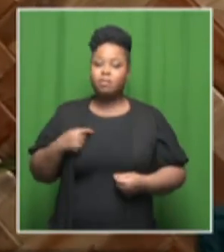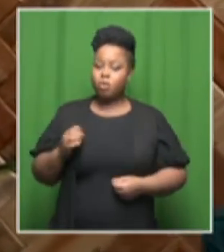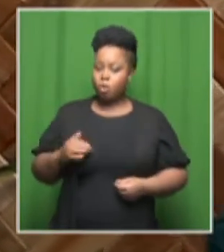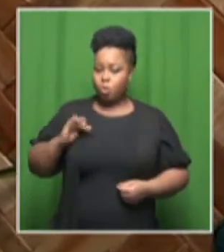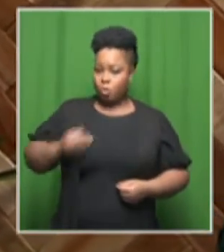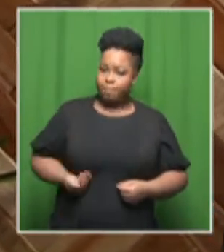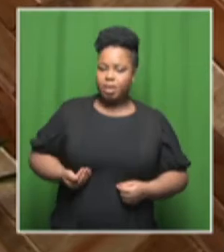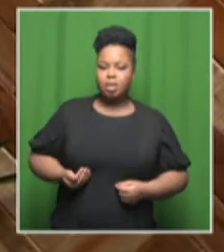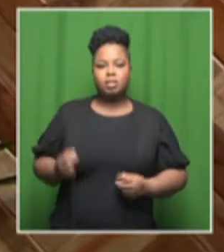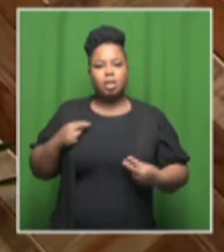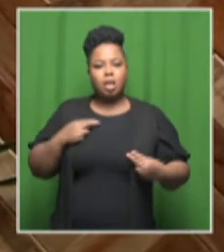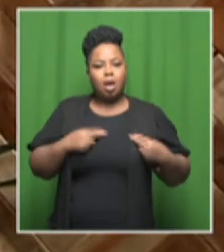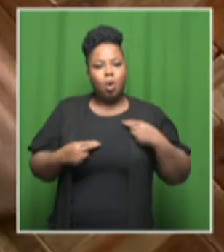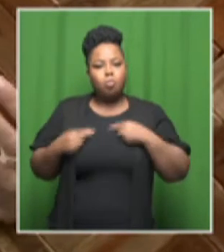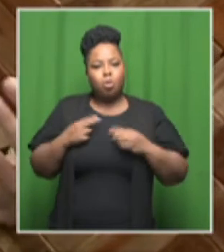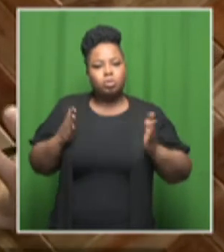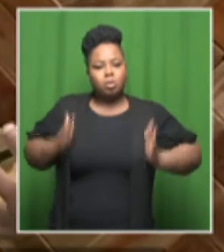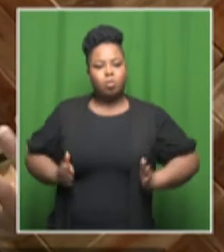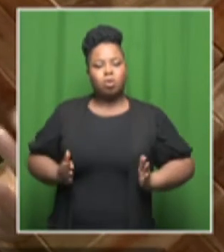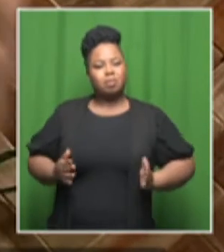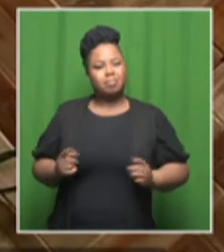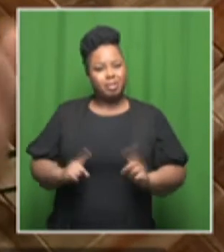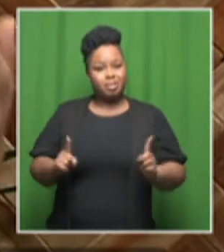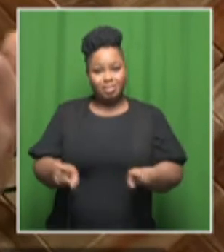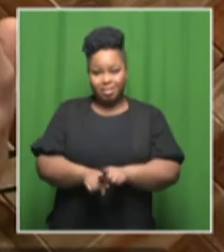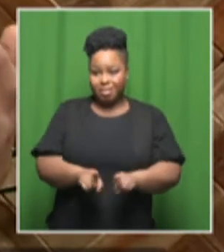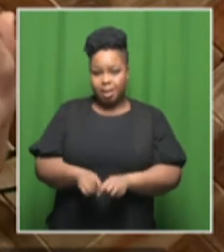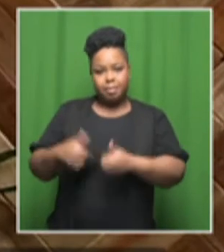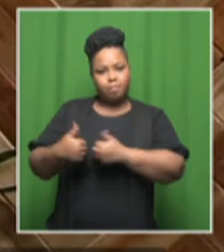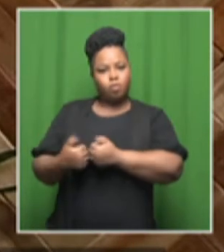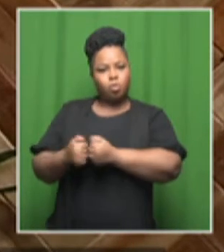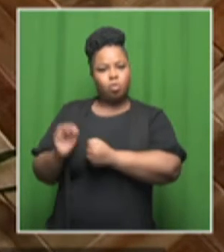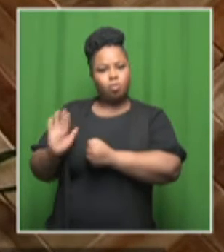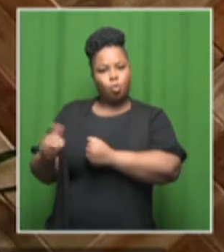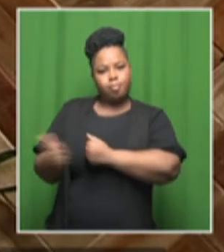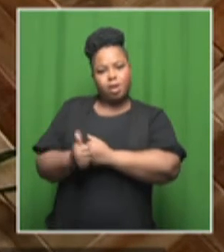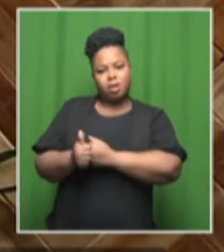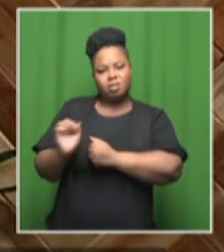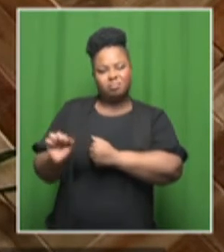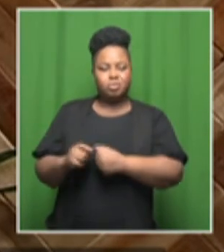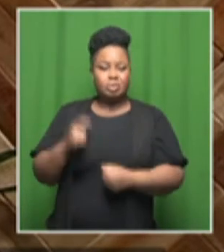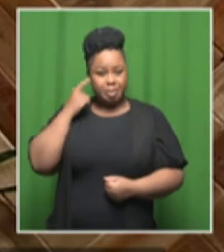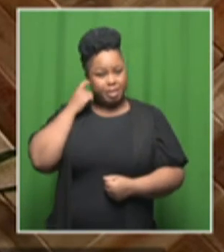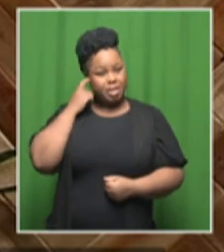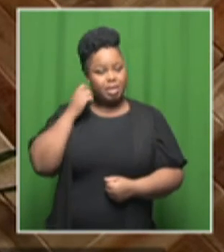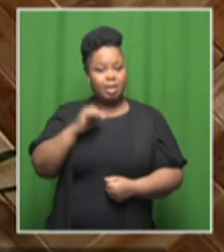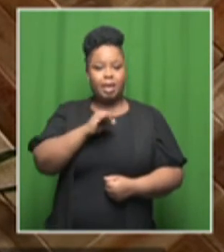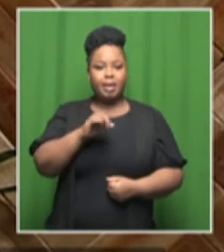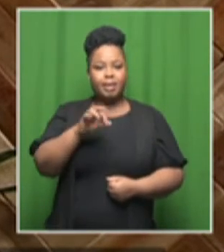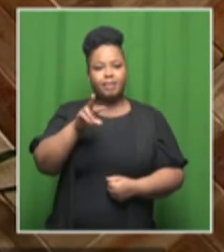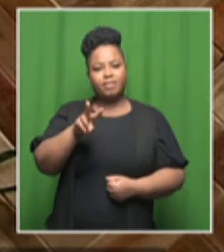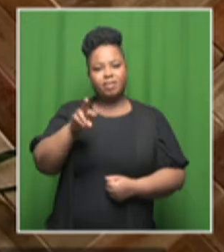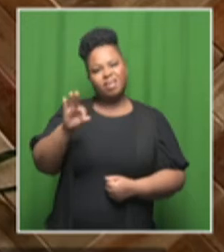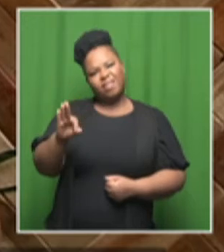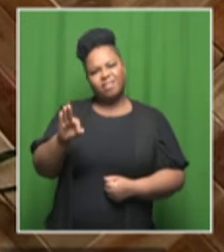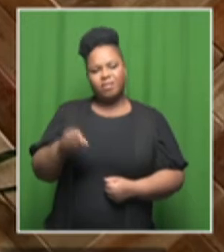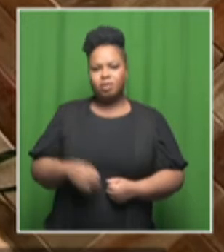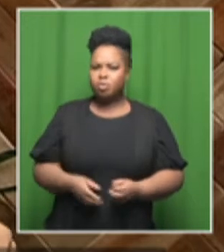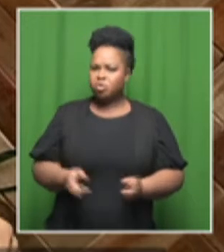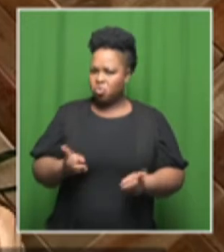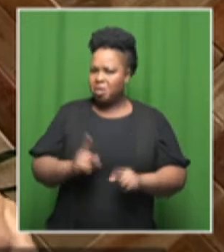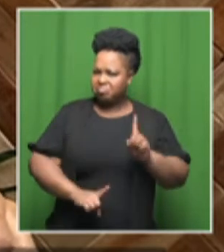the hormones and everything else, but also on her partner. It's a big thing. But in terms of IVF, how successful